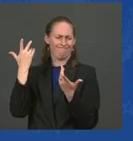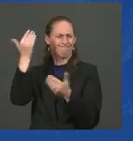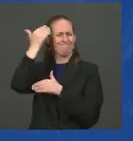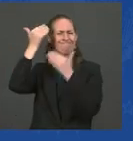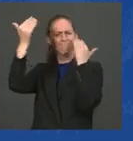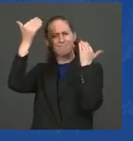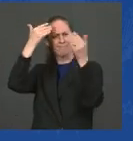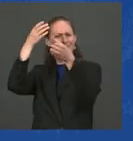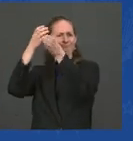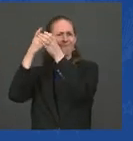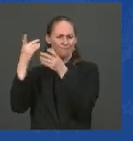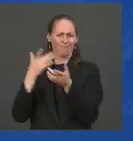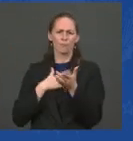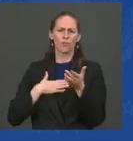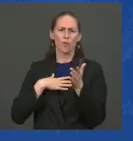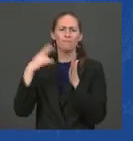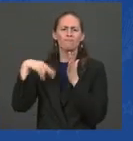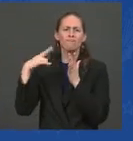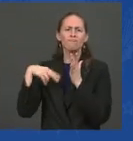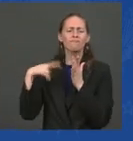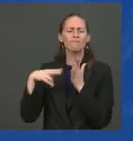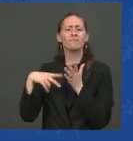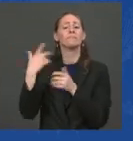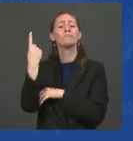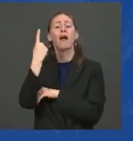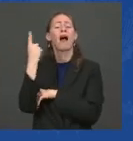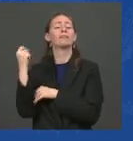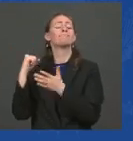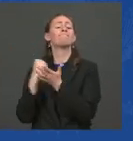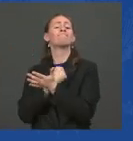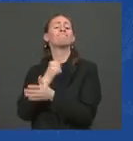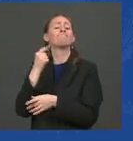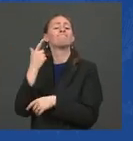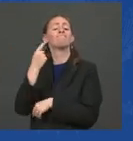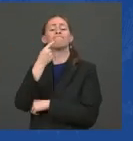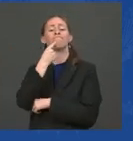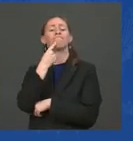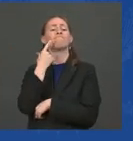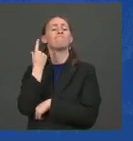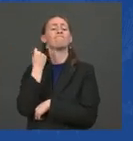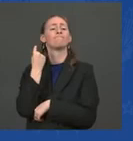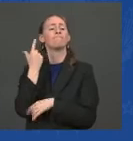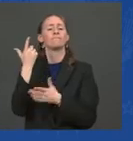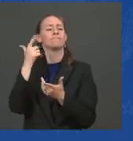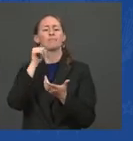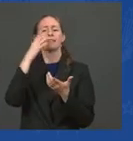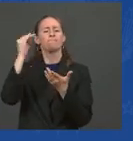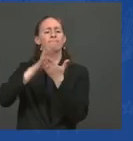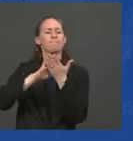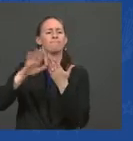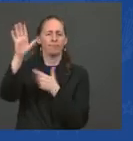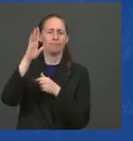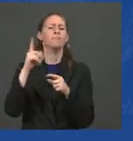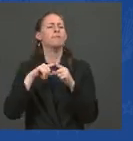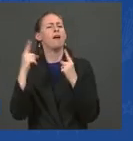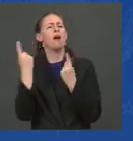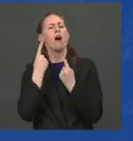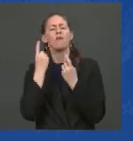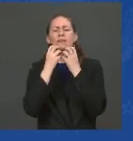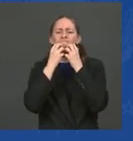greatest regret was he never went to college. But he cared deeply about human